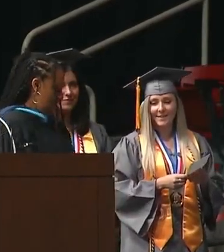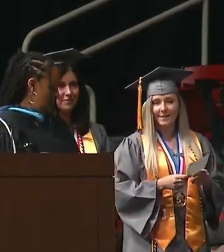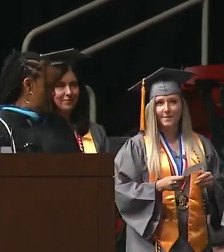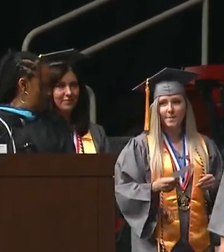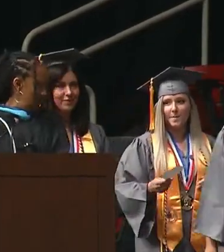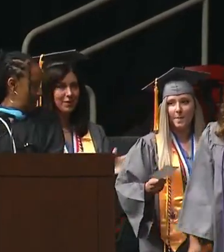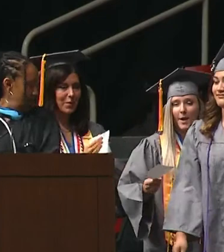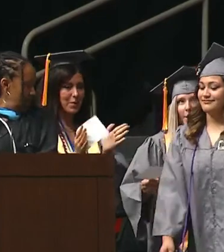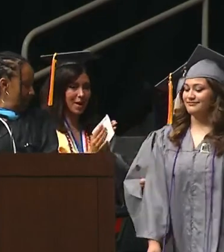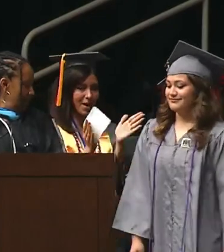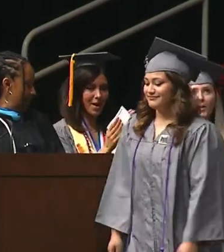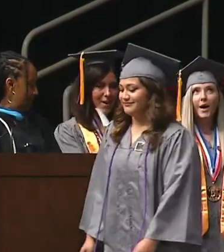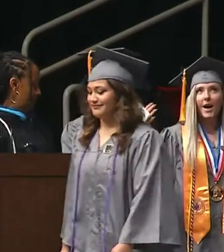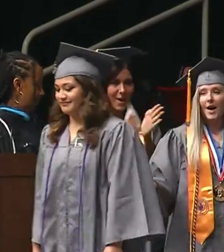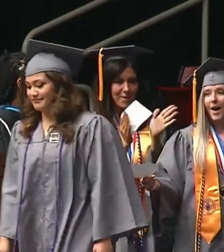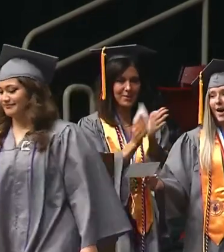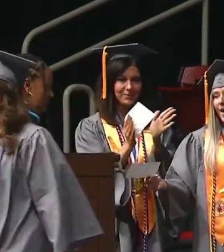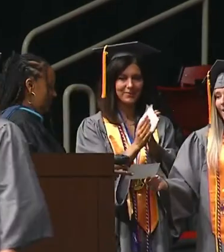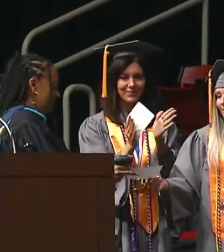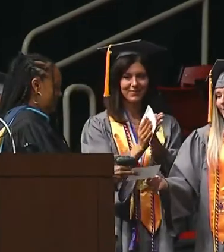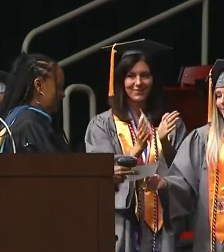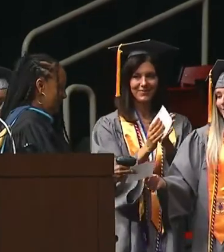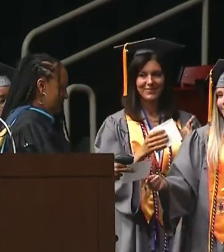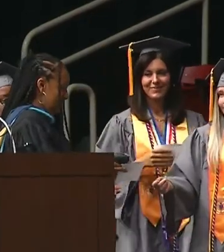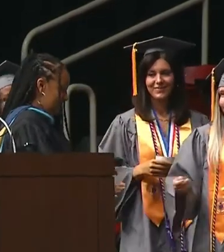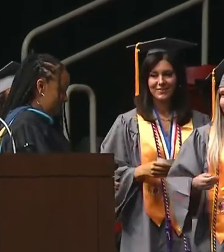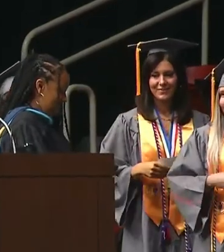Angie Melissa Mejia Perez.